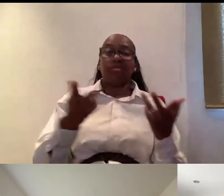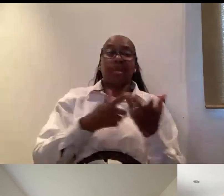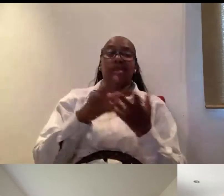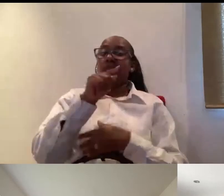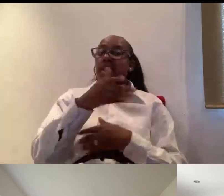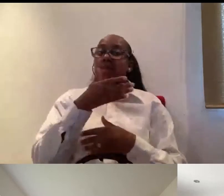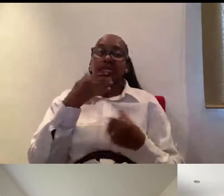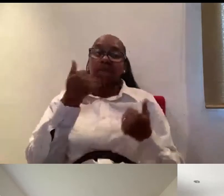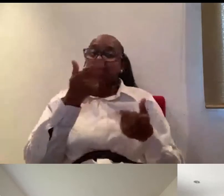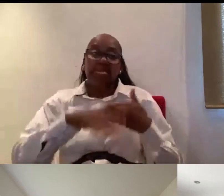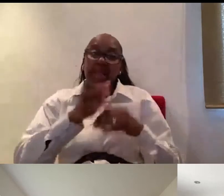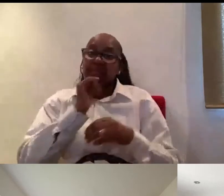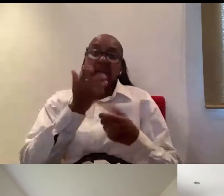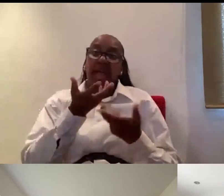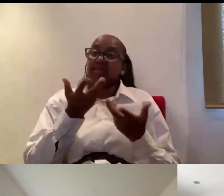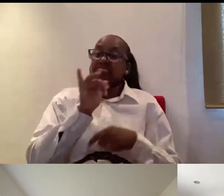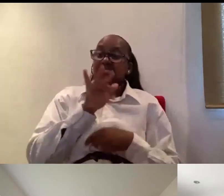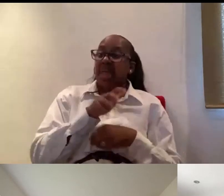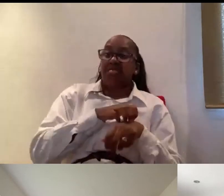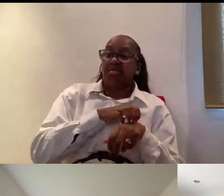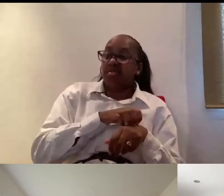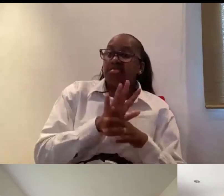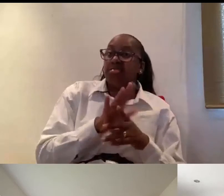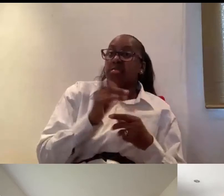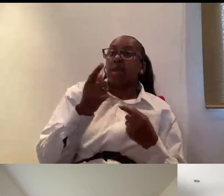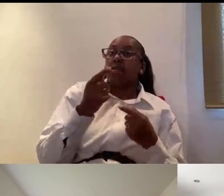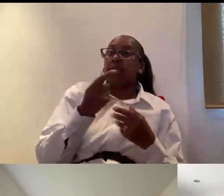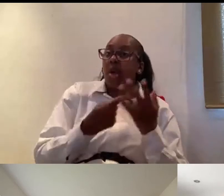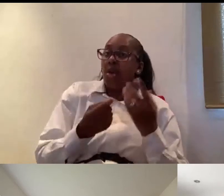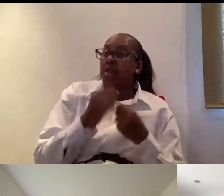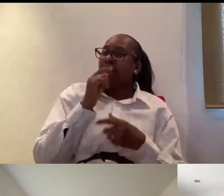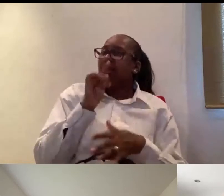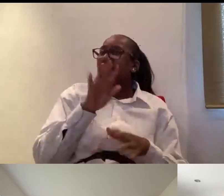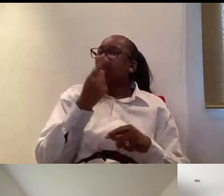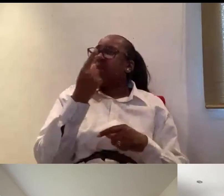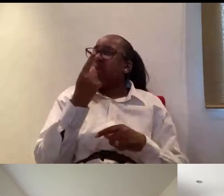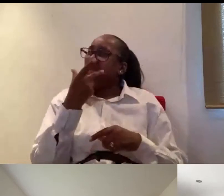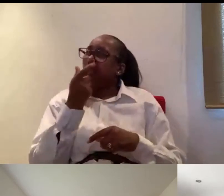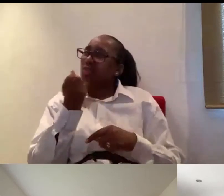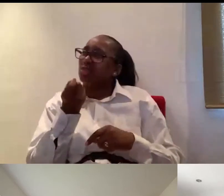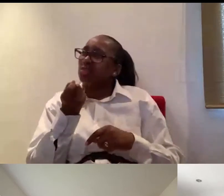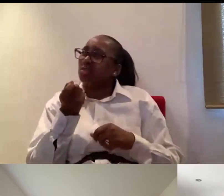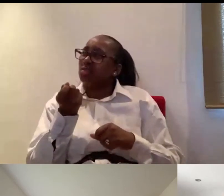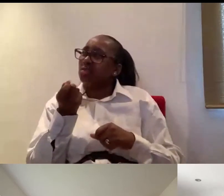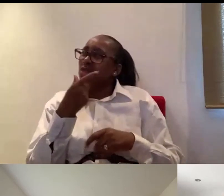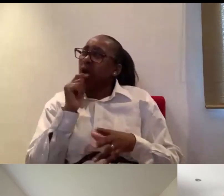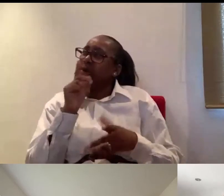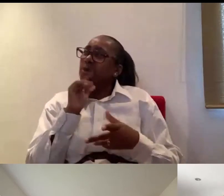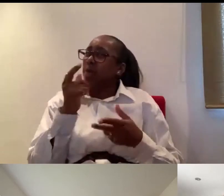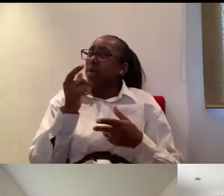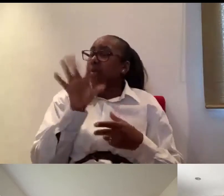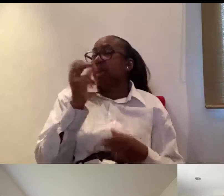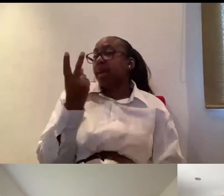not the case, if you've never had anaphylaxis, or if you only have anaphylaxis to one drug, then you can have either